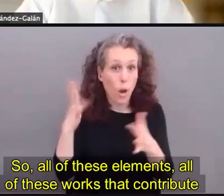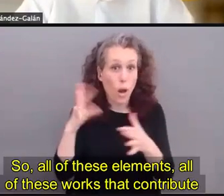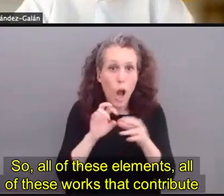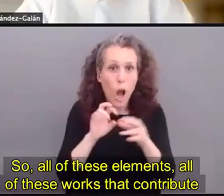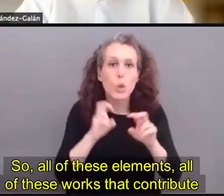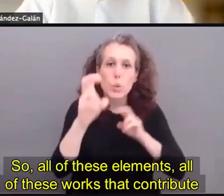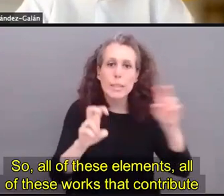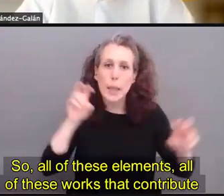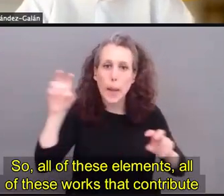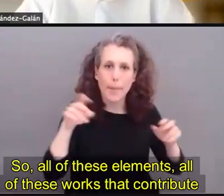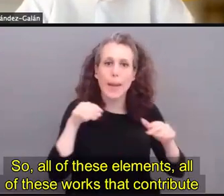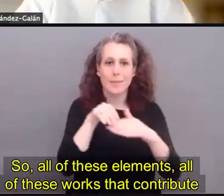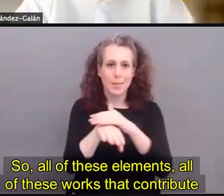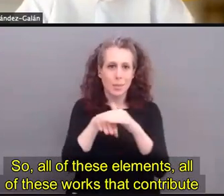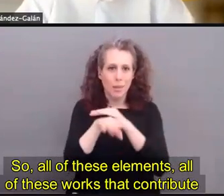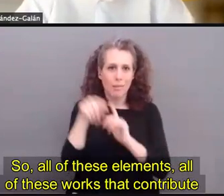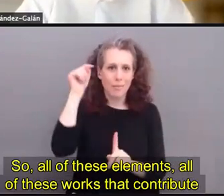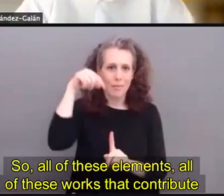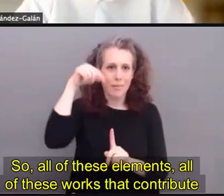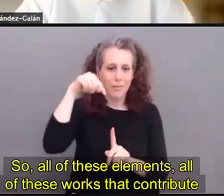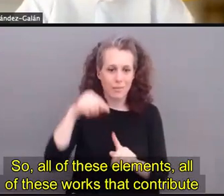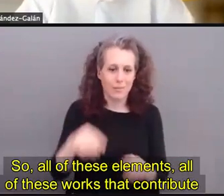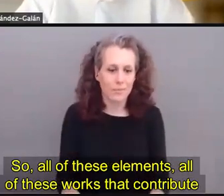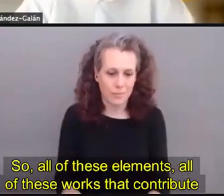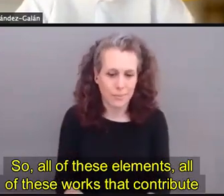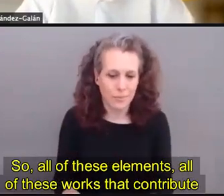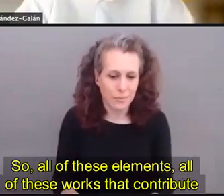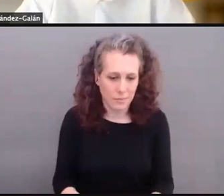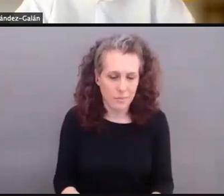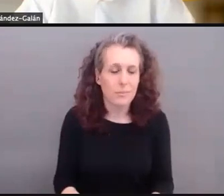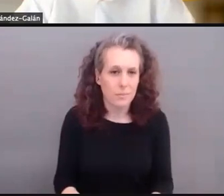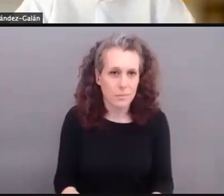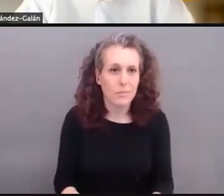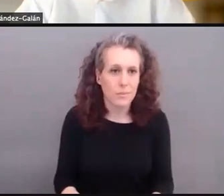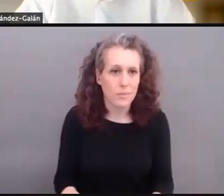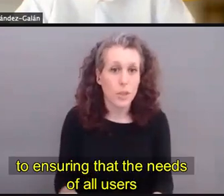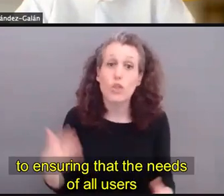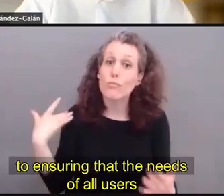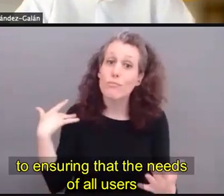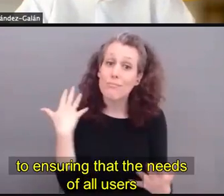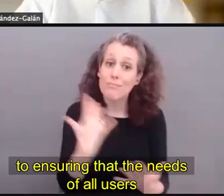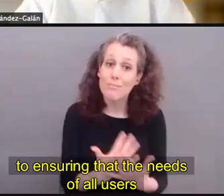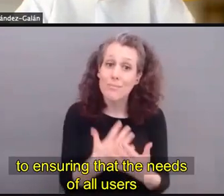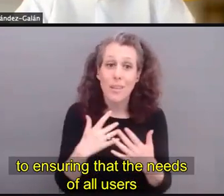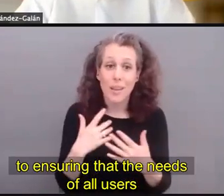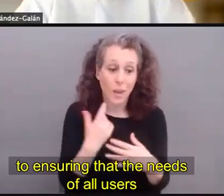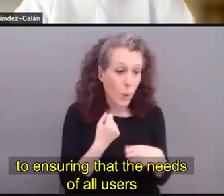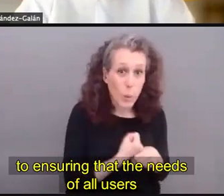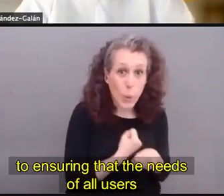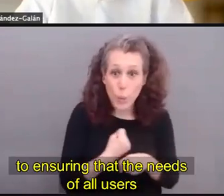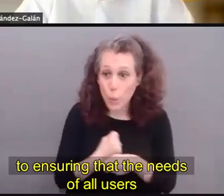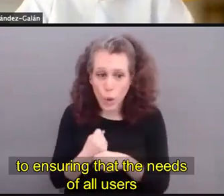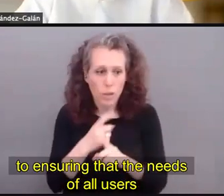So all of these elements, all of these works that contribute to ensuring that the needs